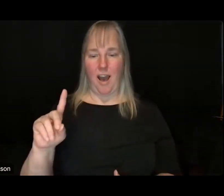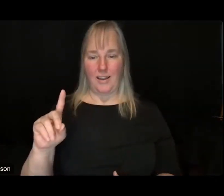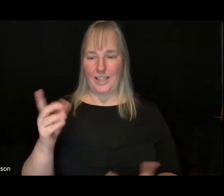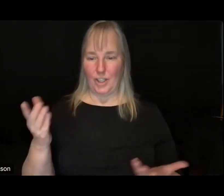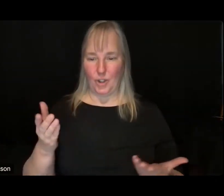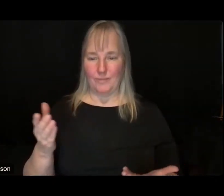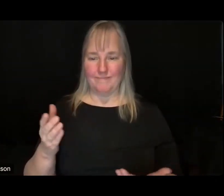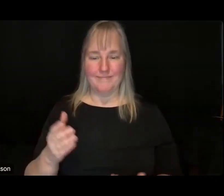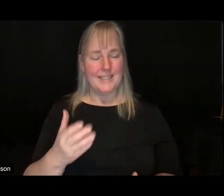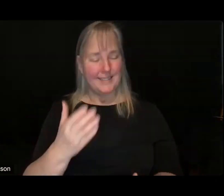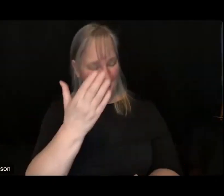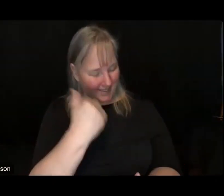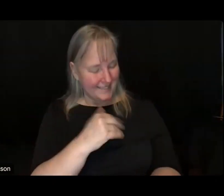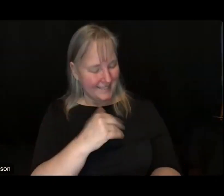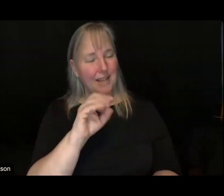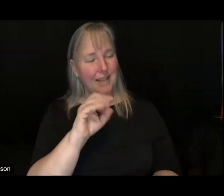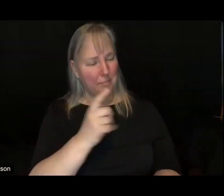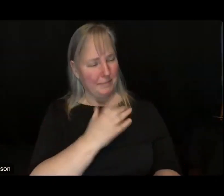ahead.